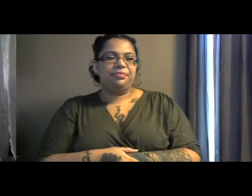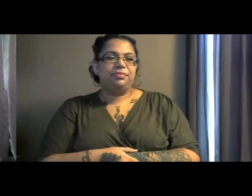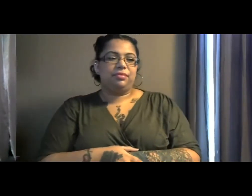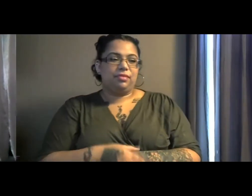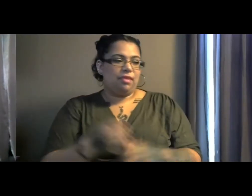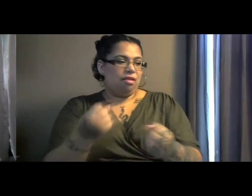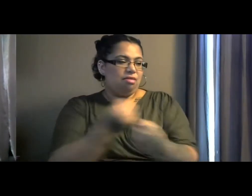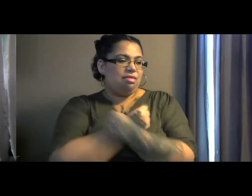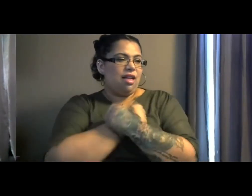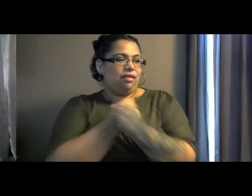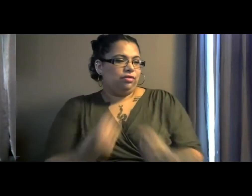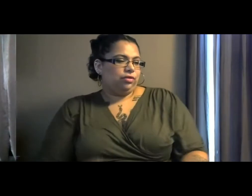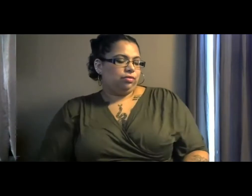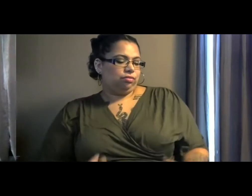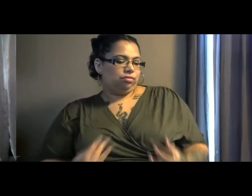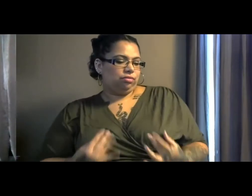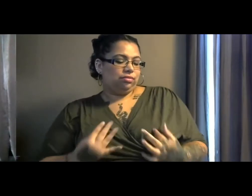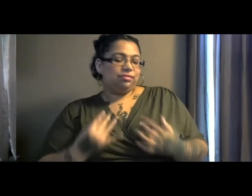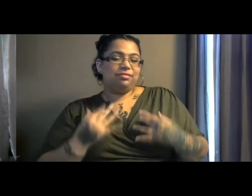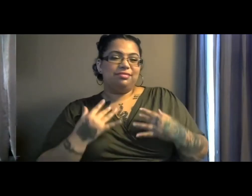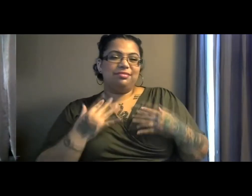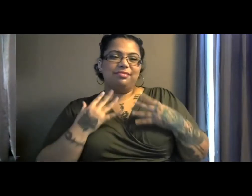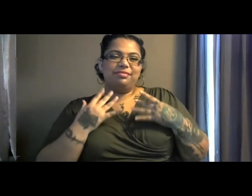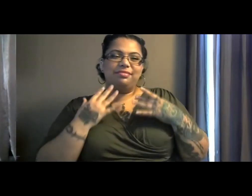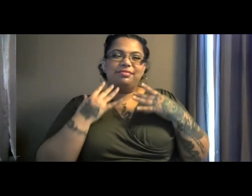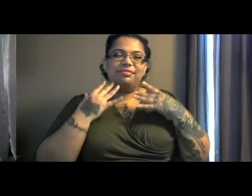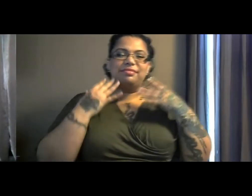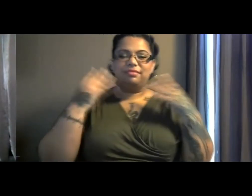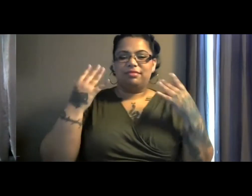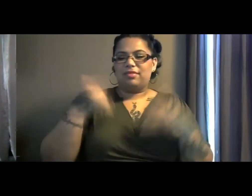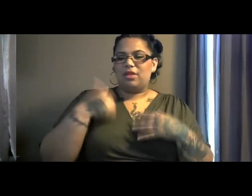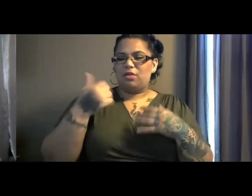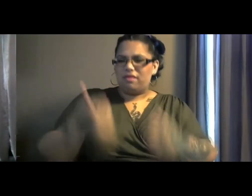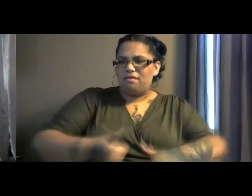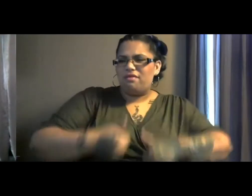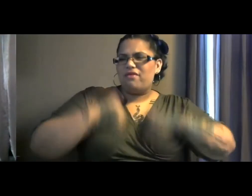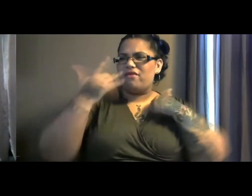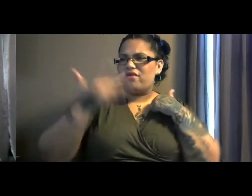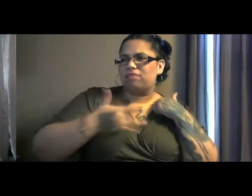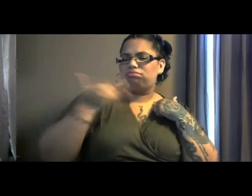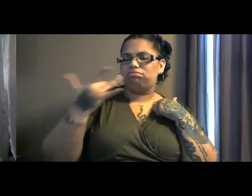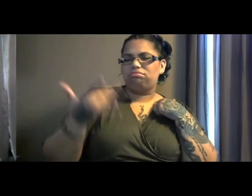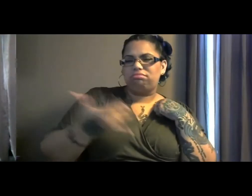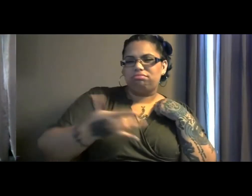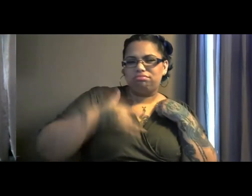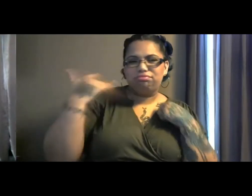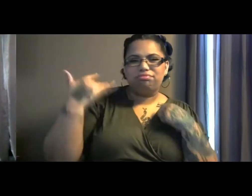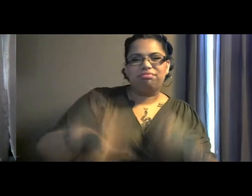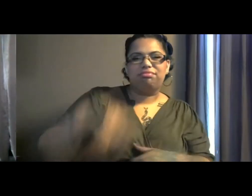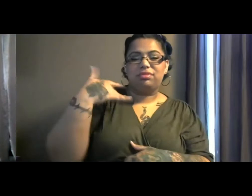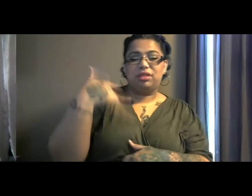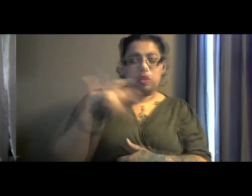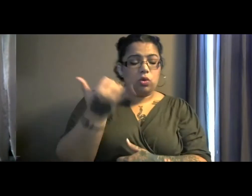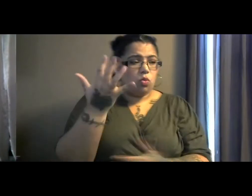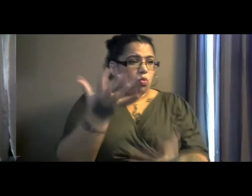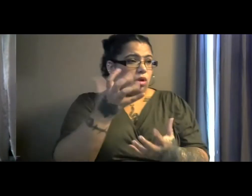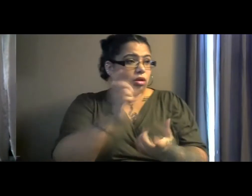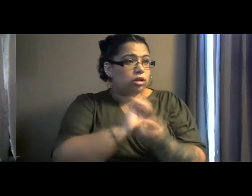up inside, makes you feel alive. If you wanna change, start with